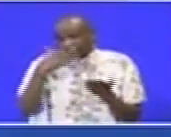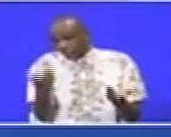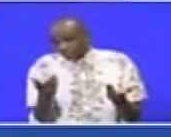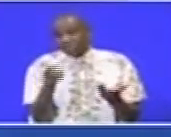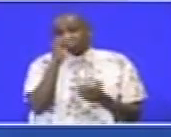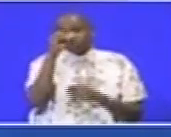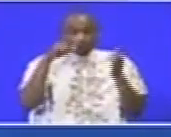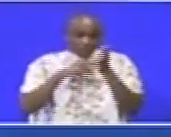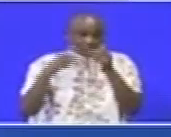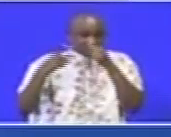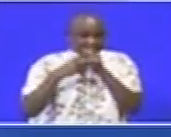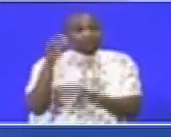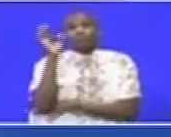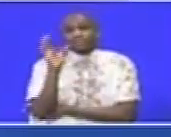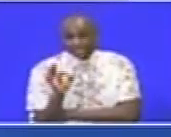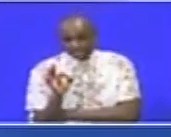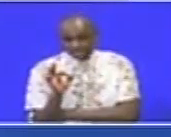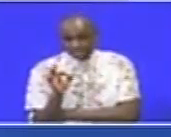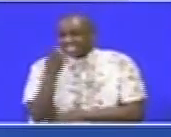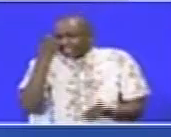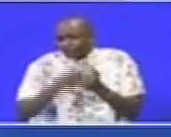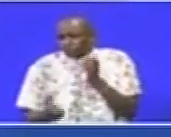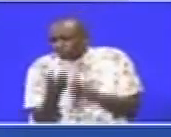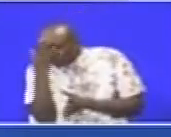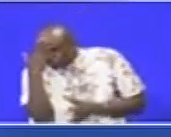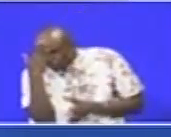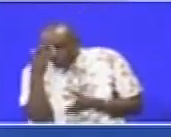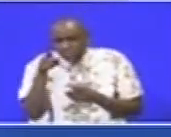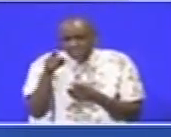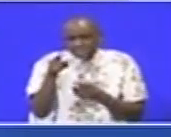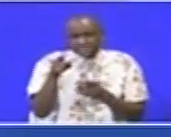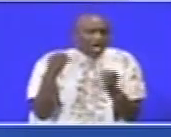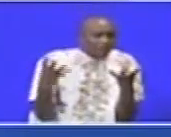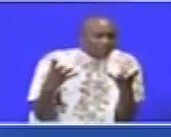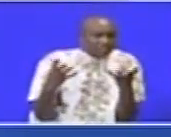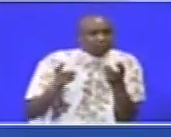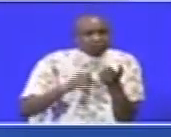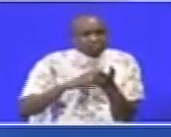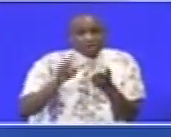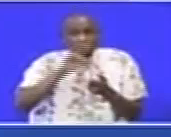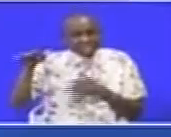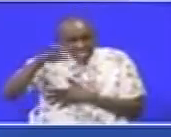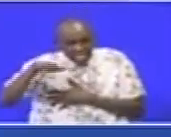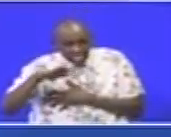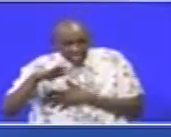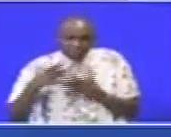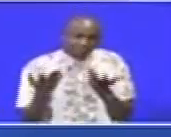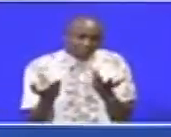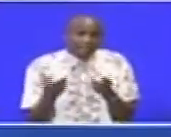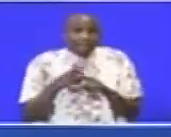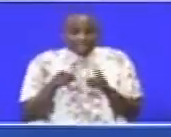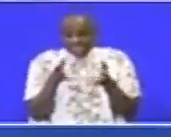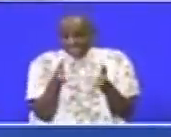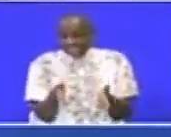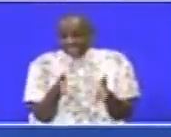at 0.7%. It's more difficult to establish a pediatric figure and a Western region specific estimate. But even here,